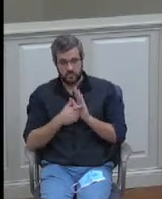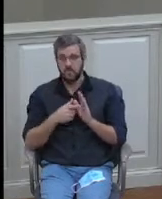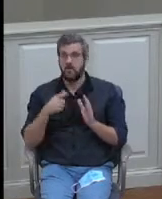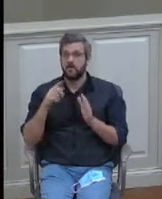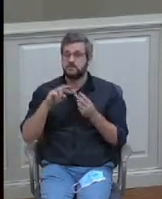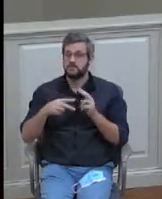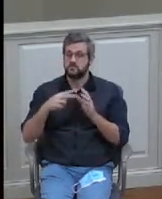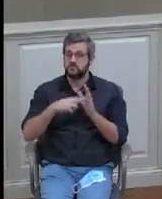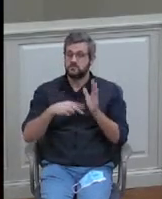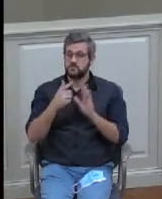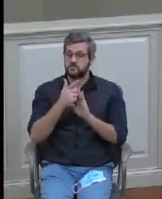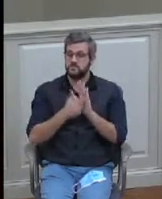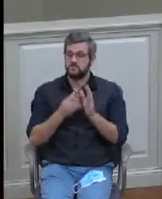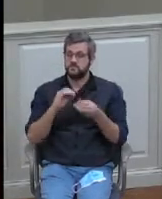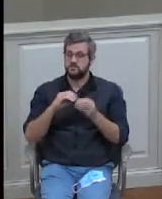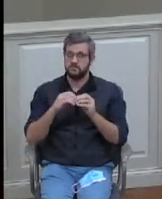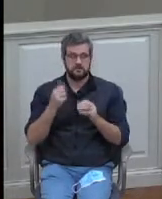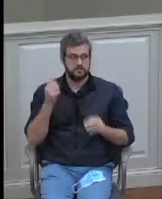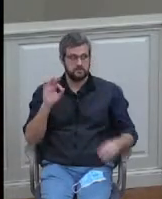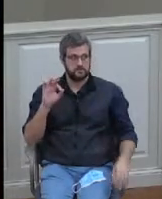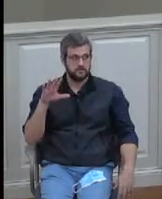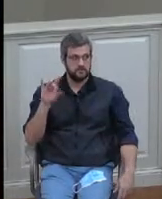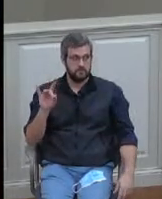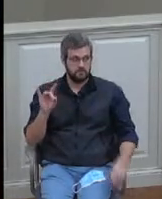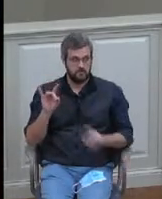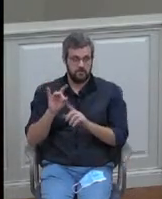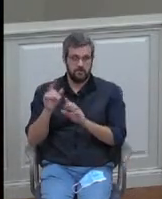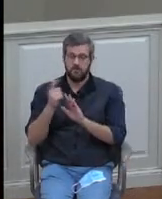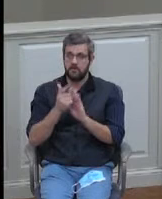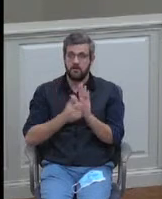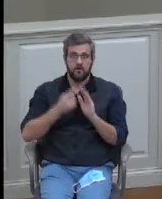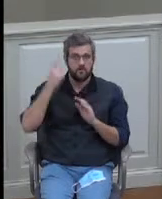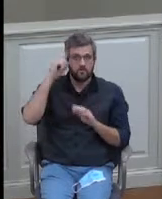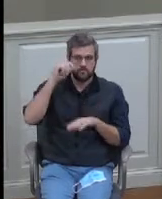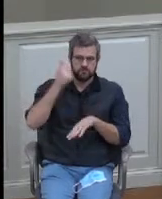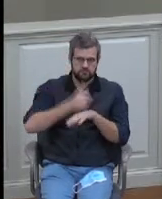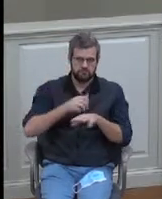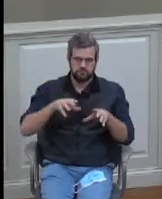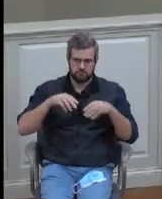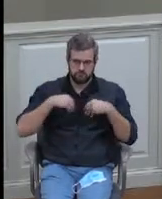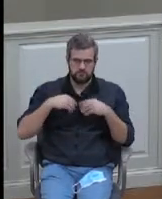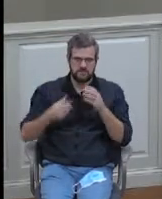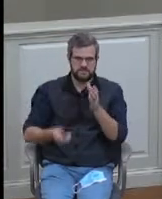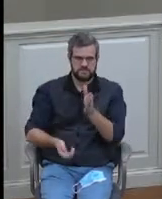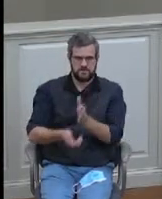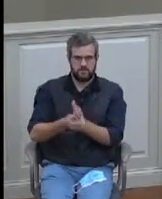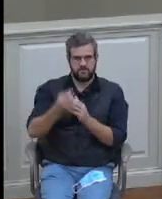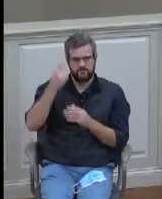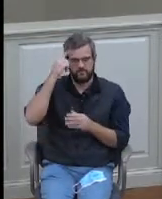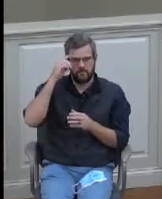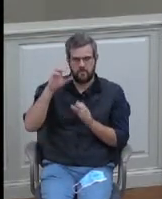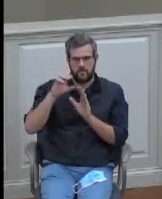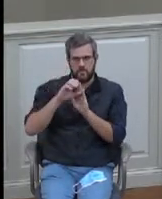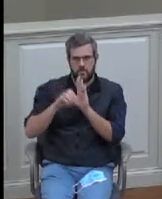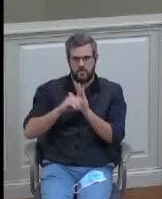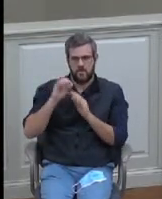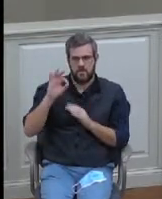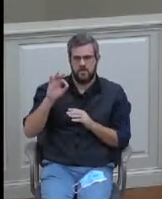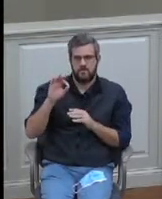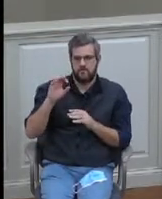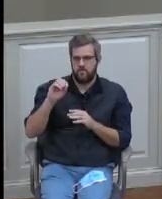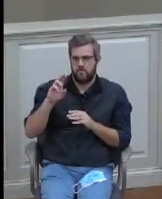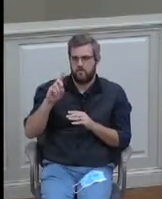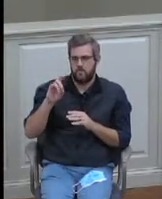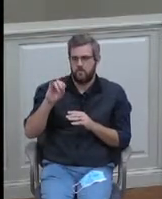is the second reading of ordinance number 1958, an ordinance enacting and adopting a supplement to the Code of Ordinances of the City of Danville, Kentucky.